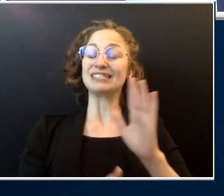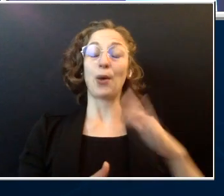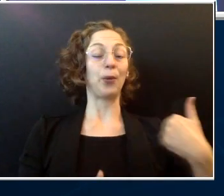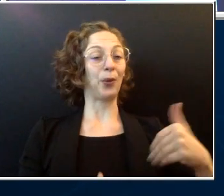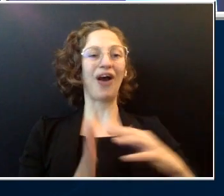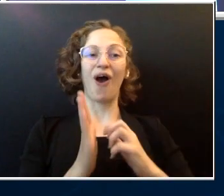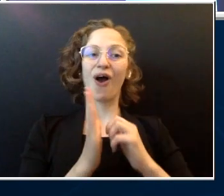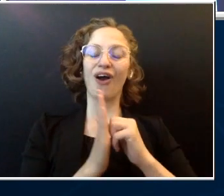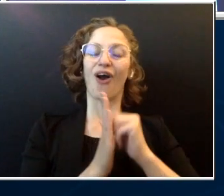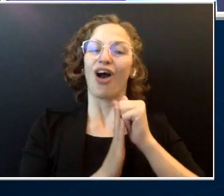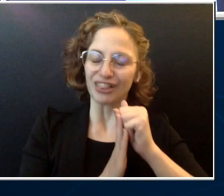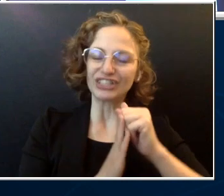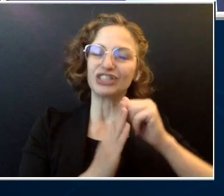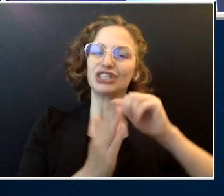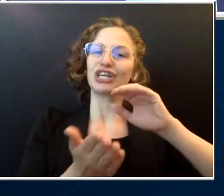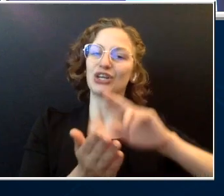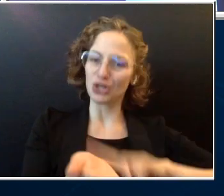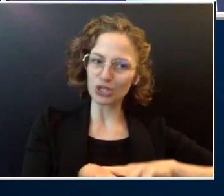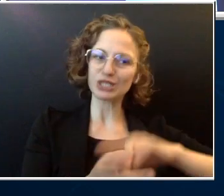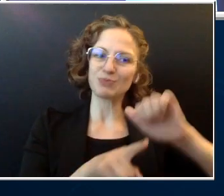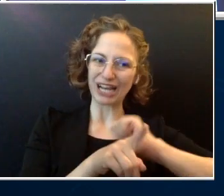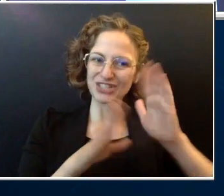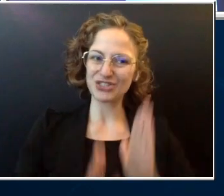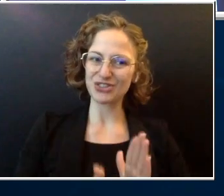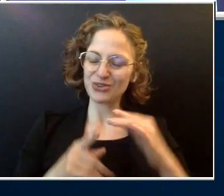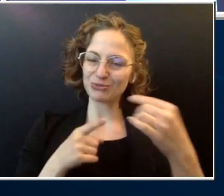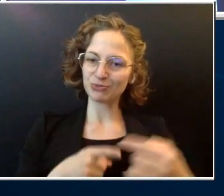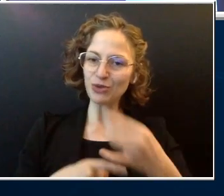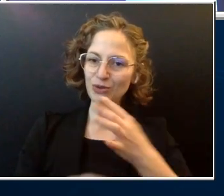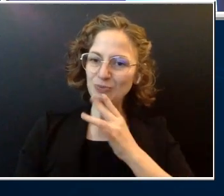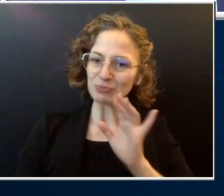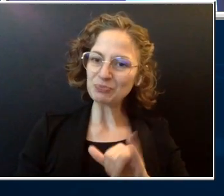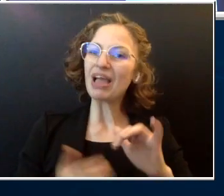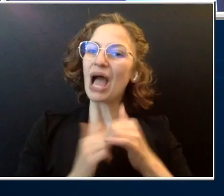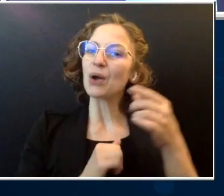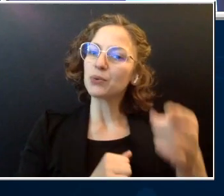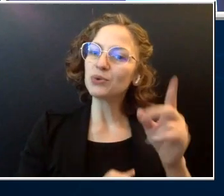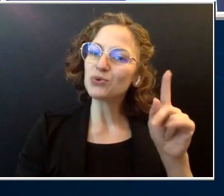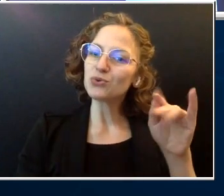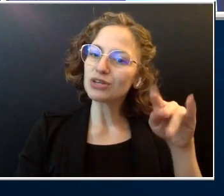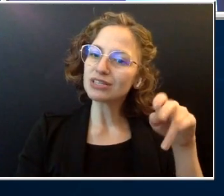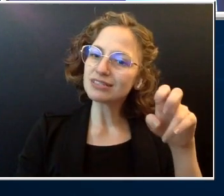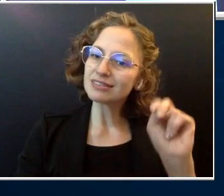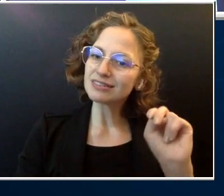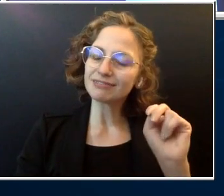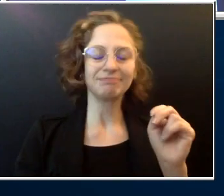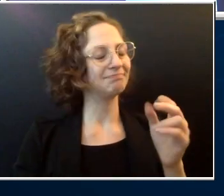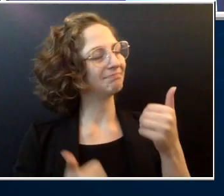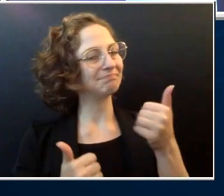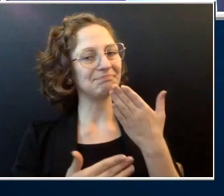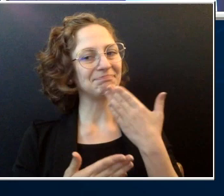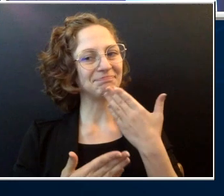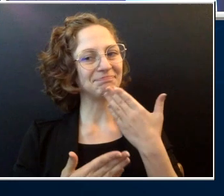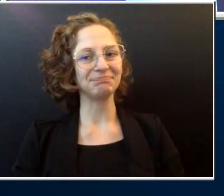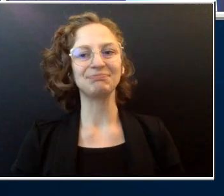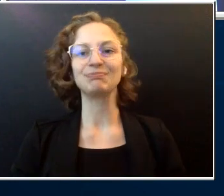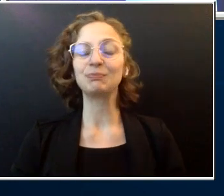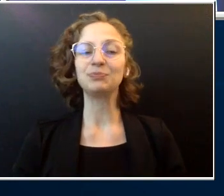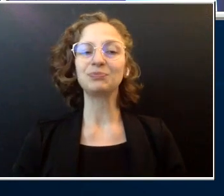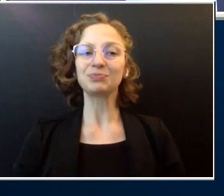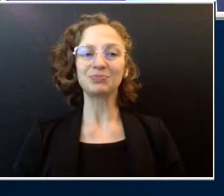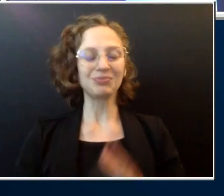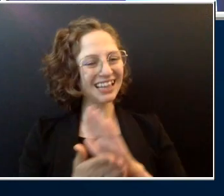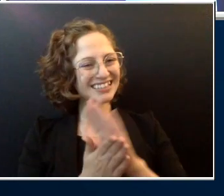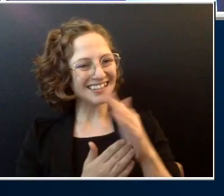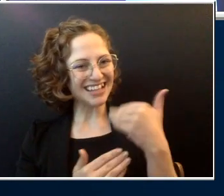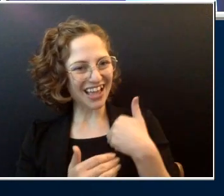you today? I'm good. Thank you. Good for being with us today and back, kind of getting the gang all back together again, because you've been